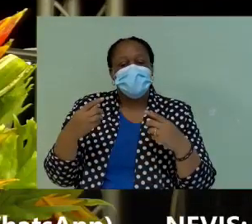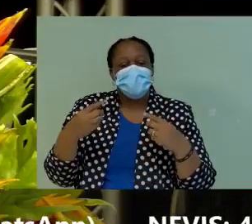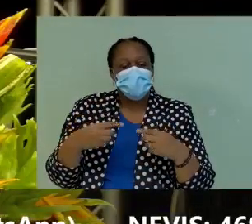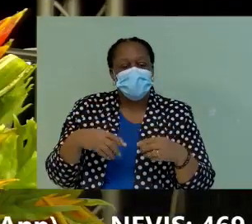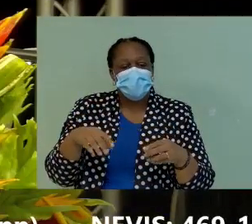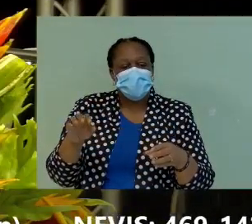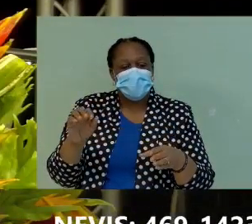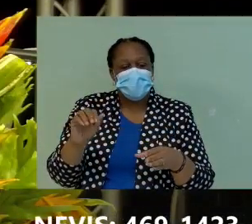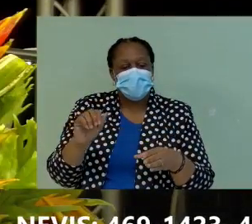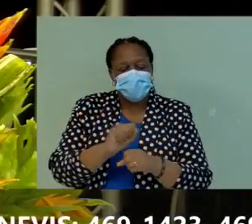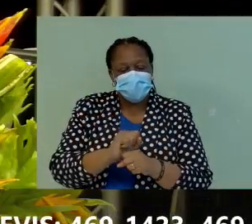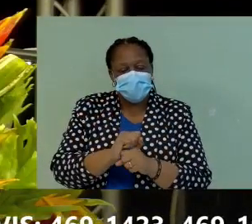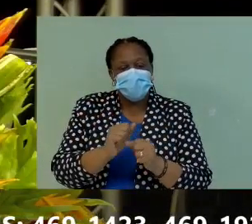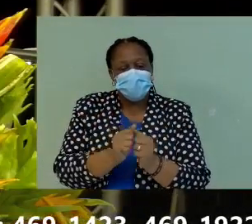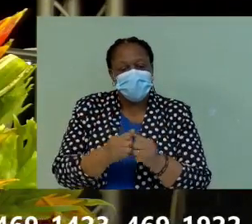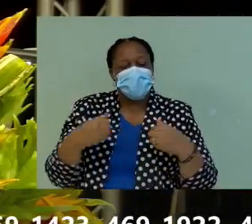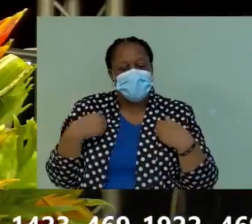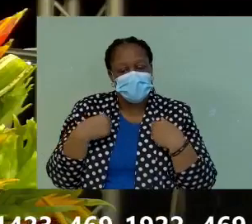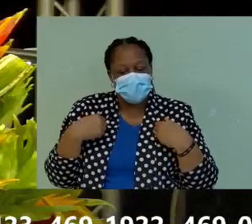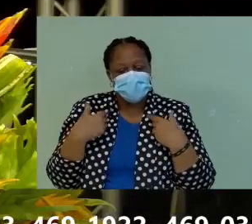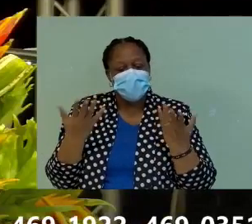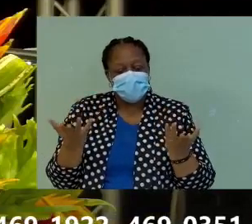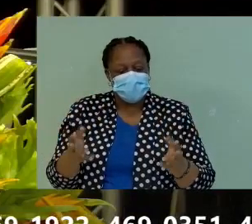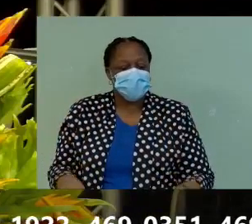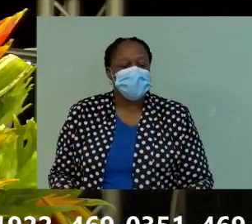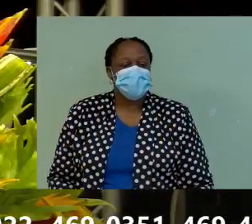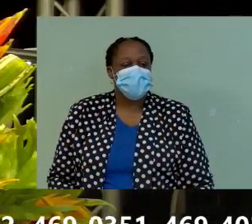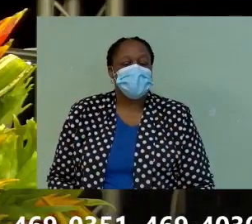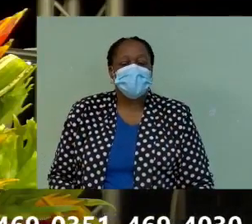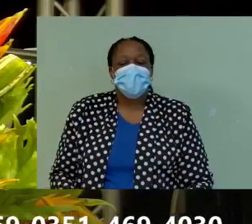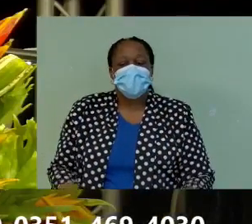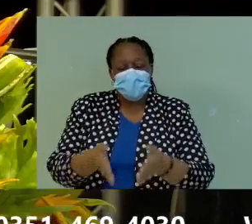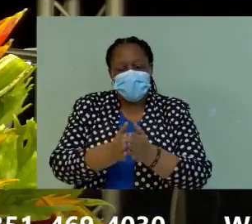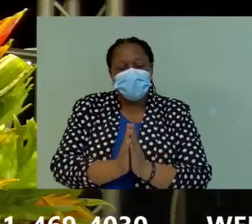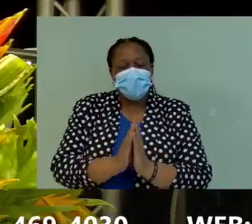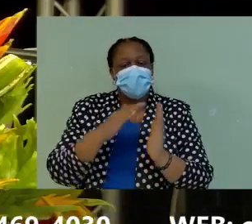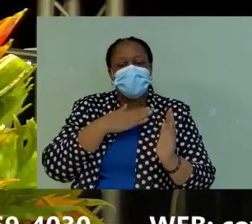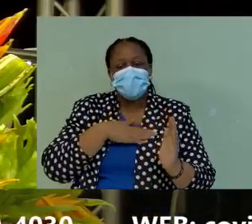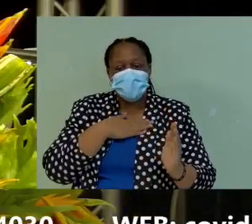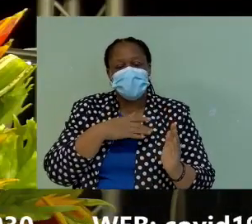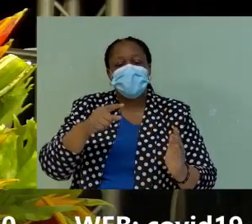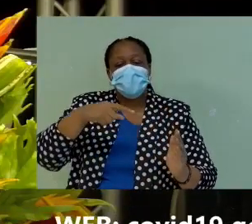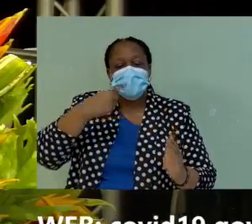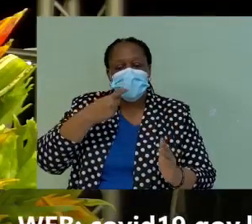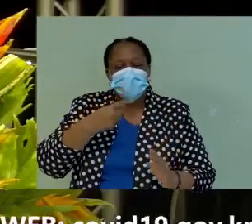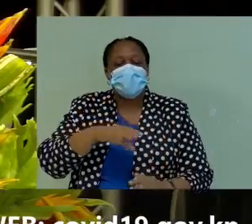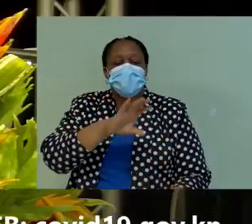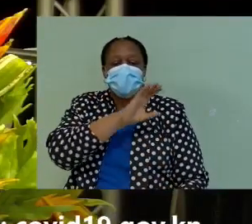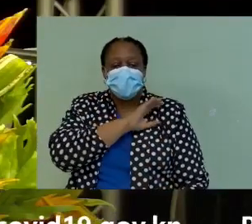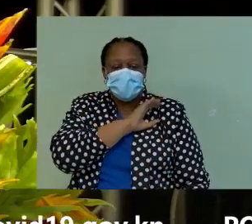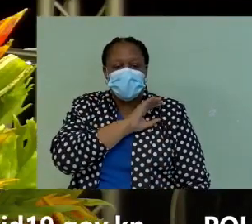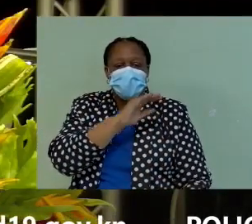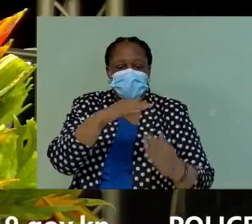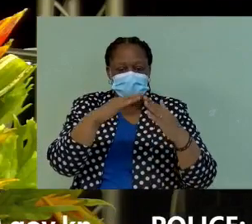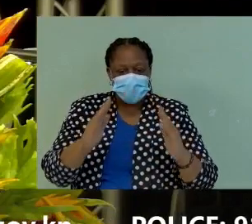particular business. We just ask that you inform the police or the police